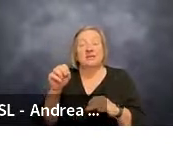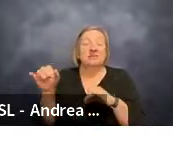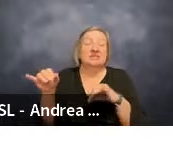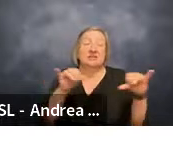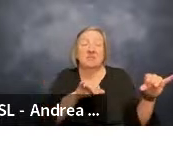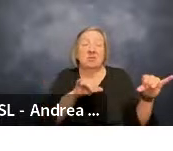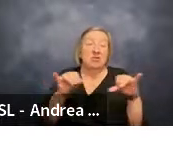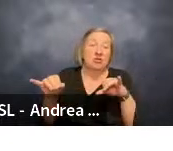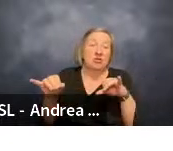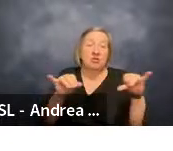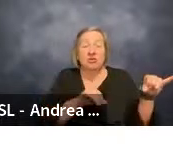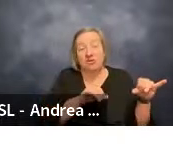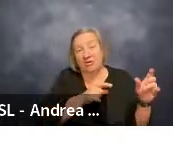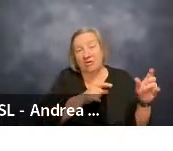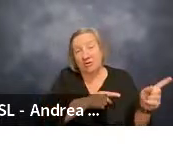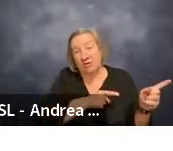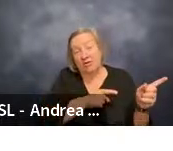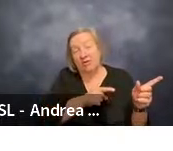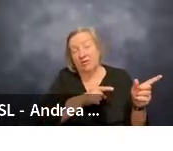then